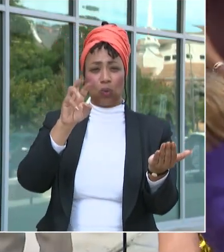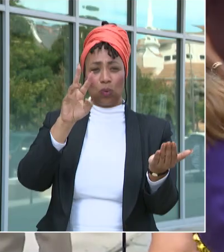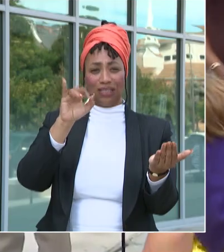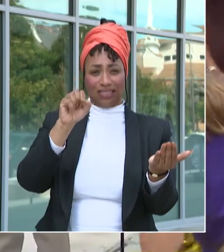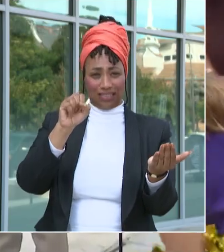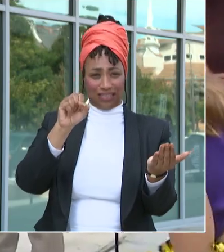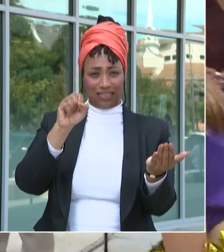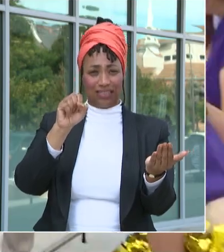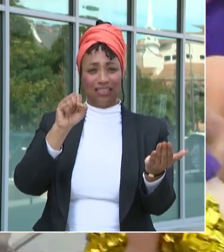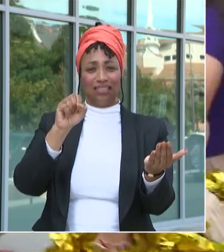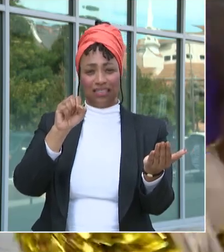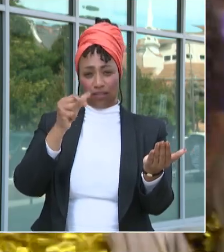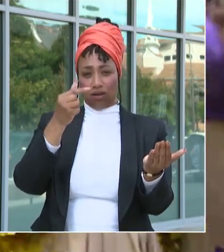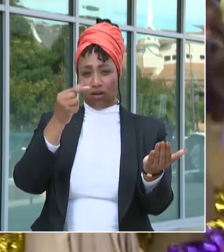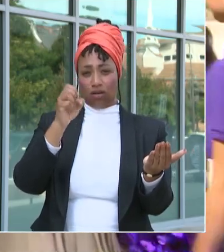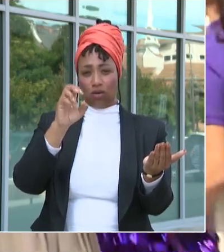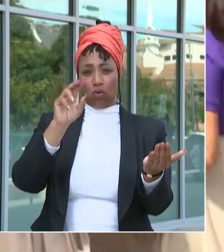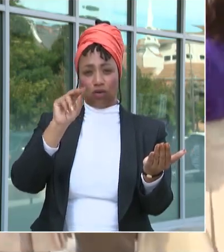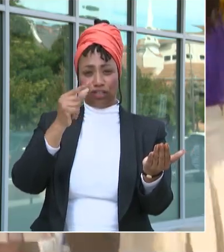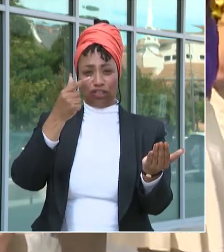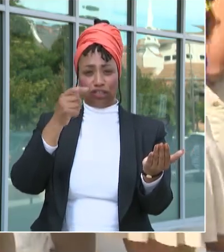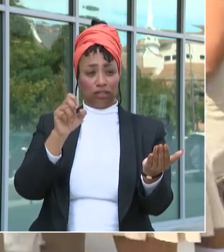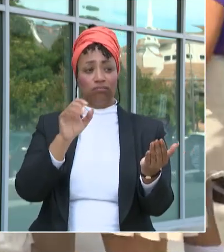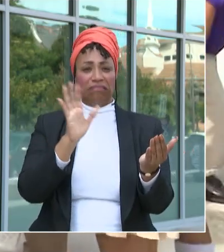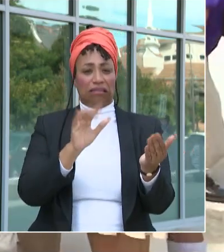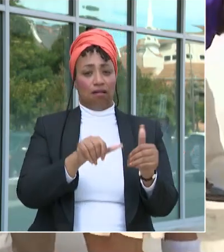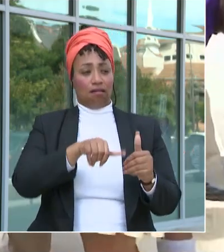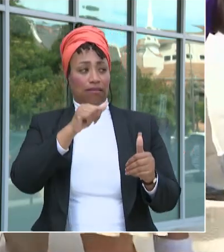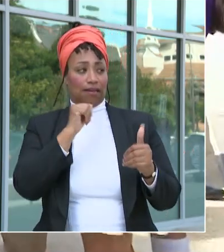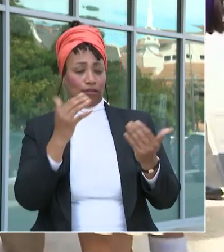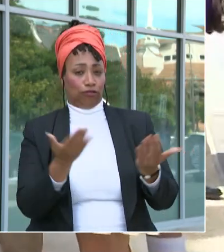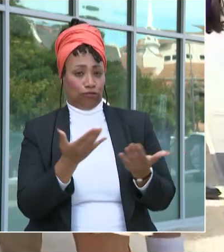Lewis George in her presence. Let's give her a hand.